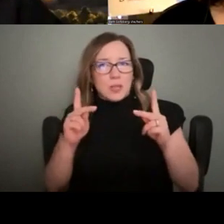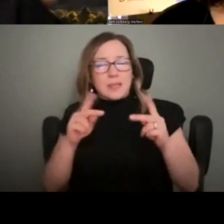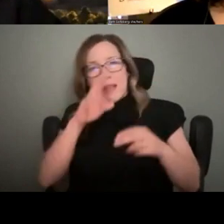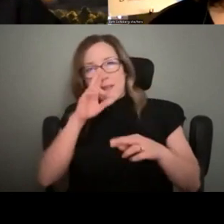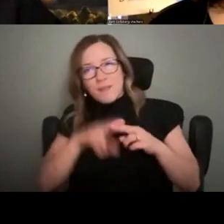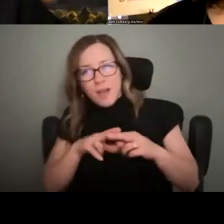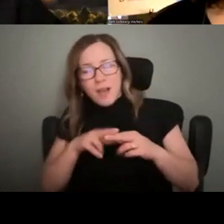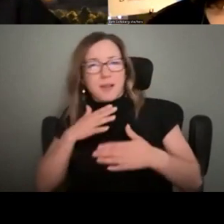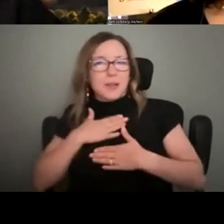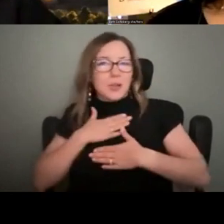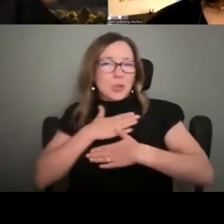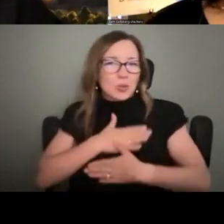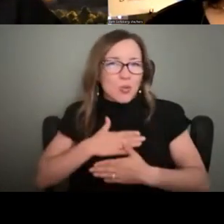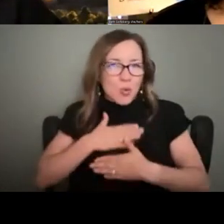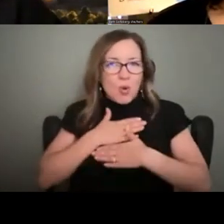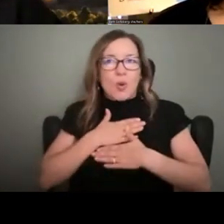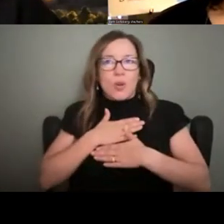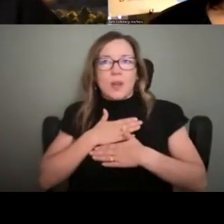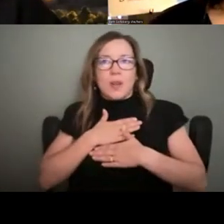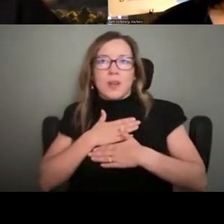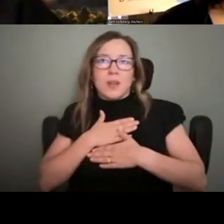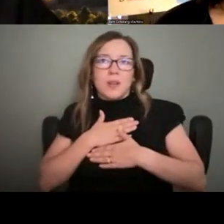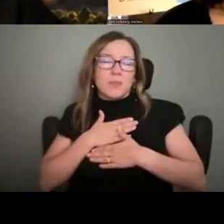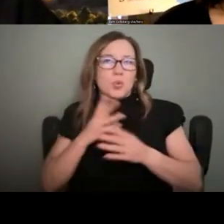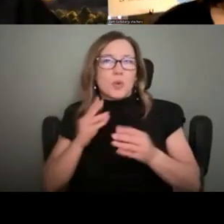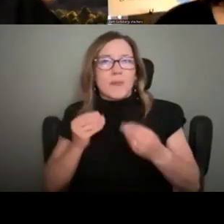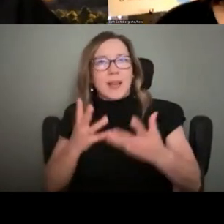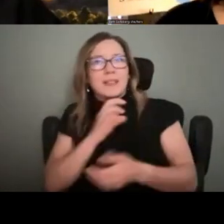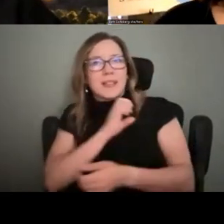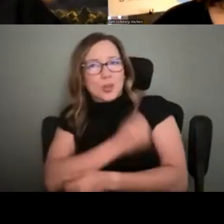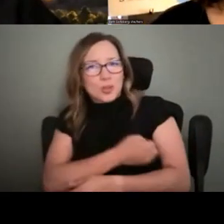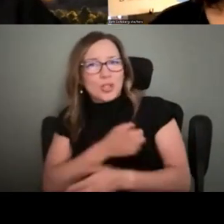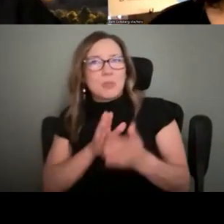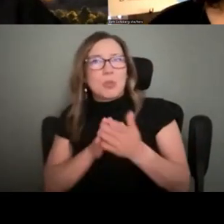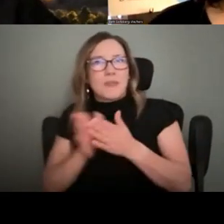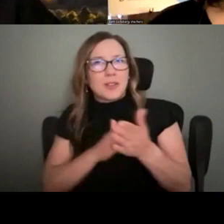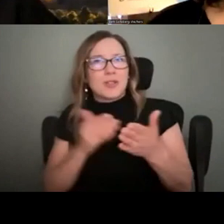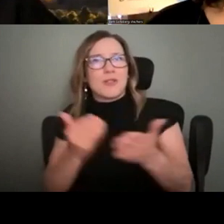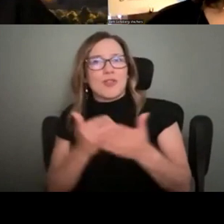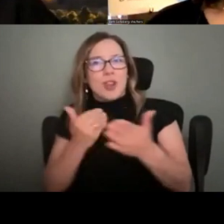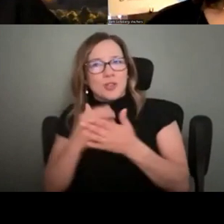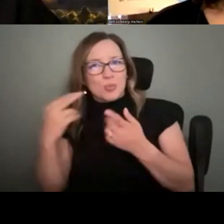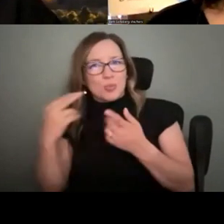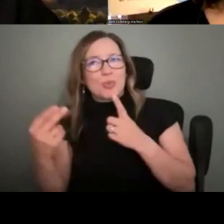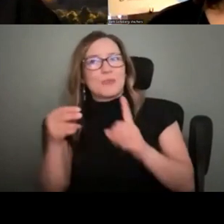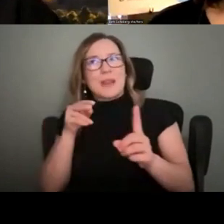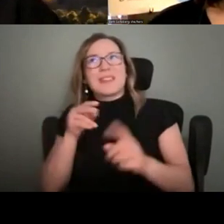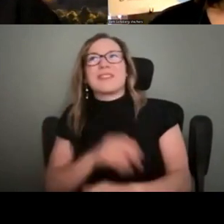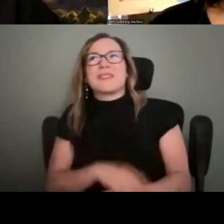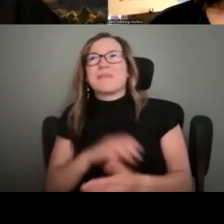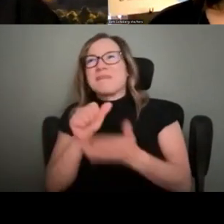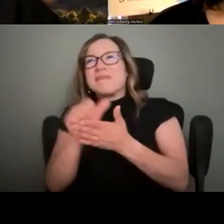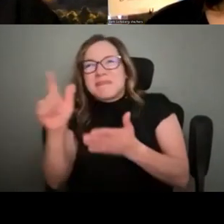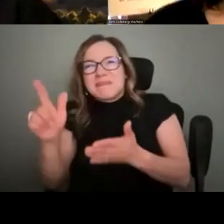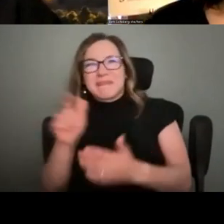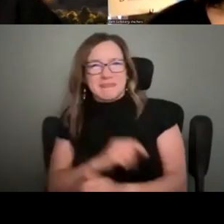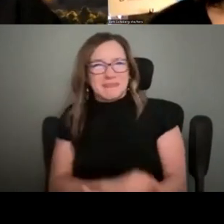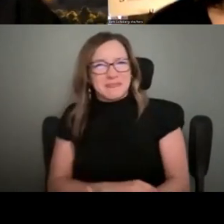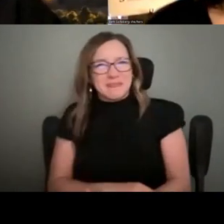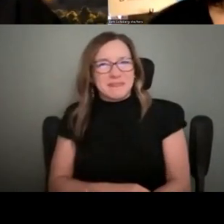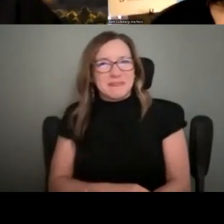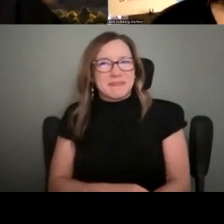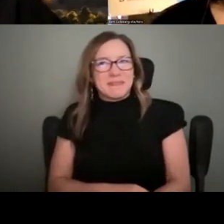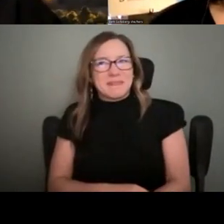joy. That's what provides energy, motivation, and a fresh perspective. That's all. Thanks. Thank